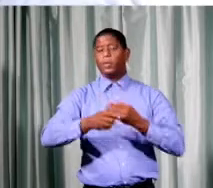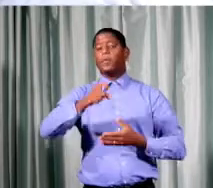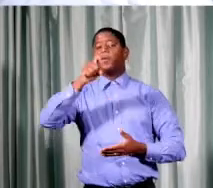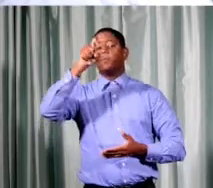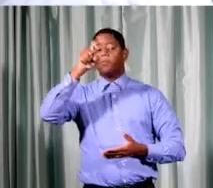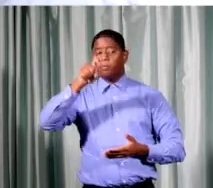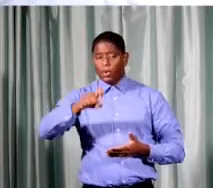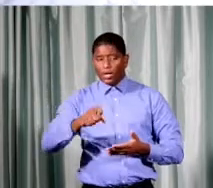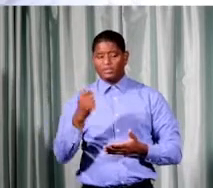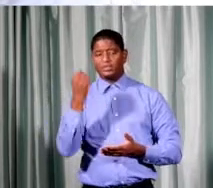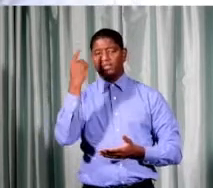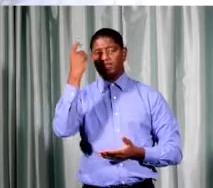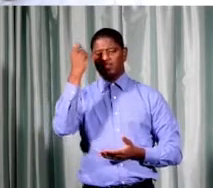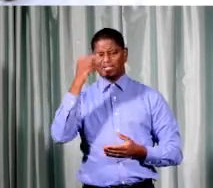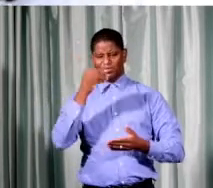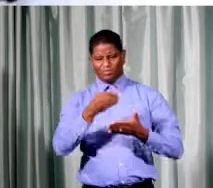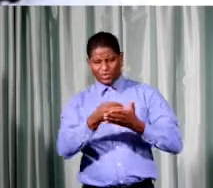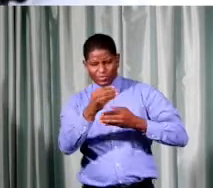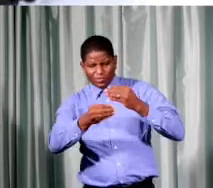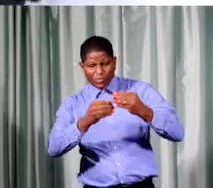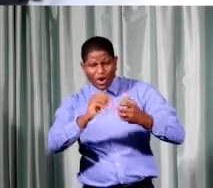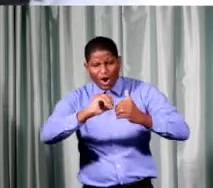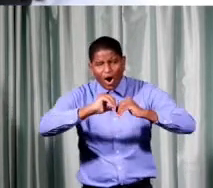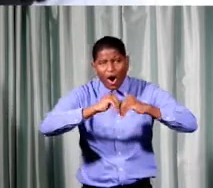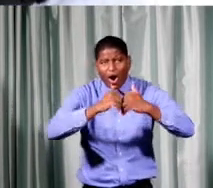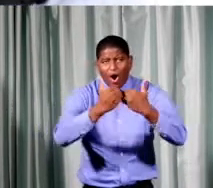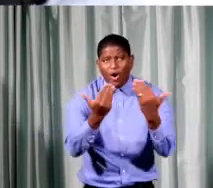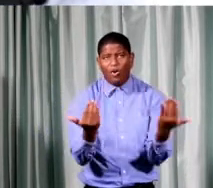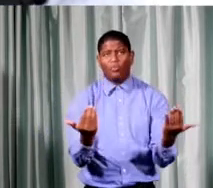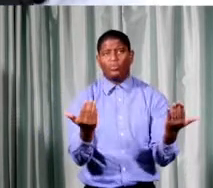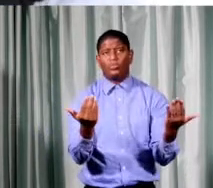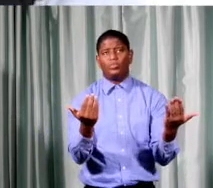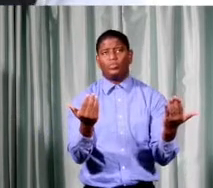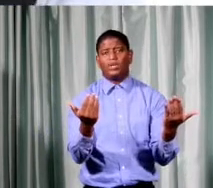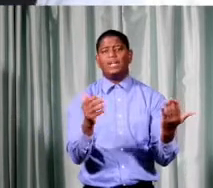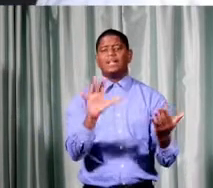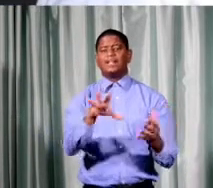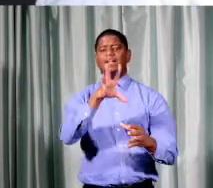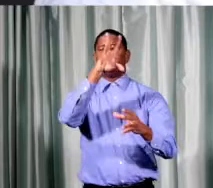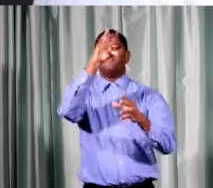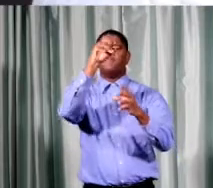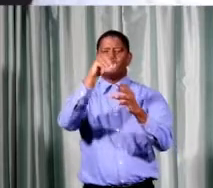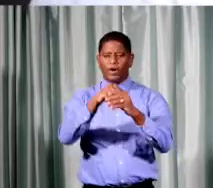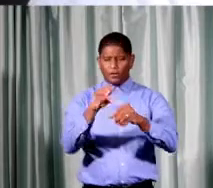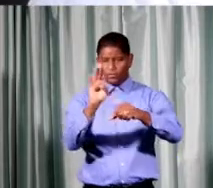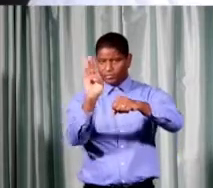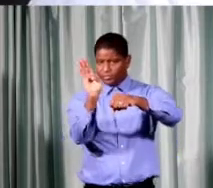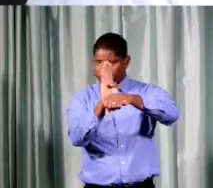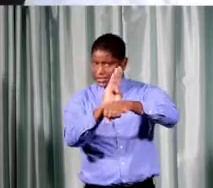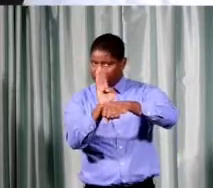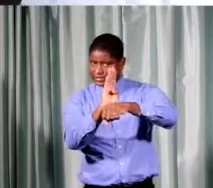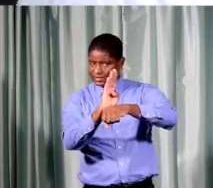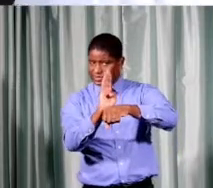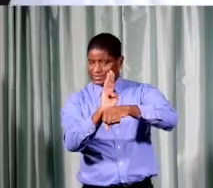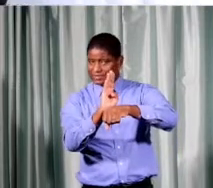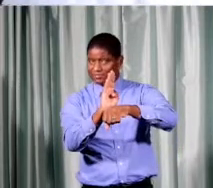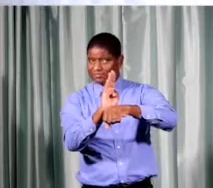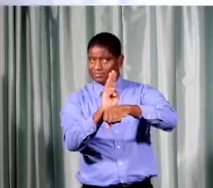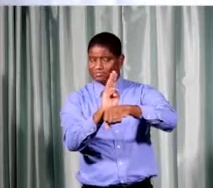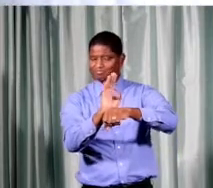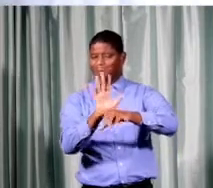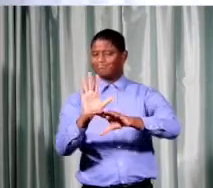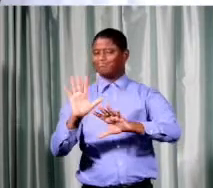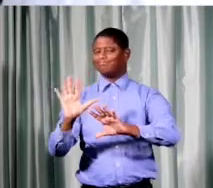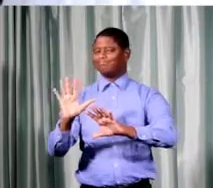understand the nuances of accounting. It's the language of business. That's the problem. If